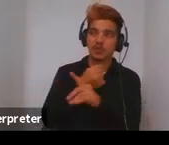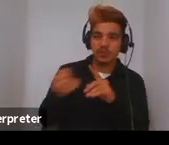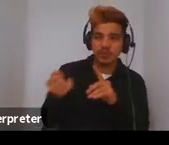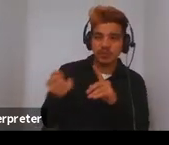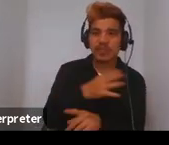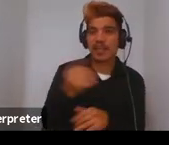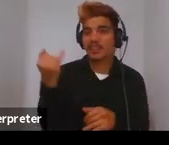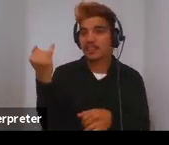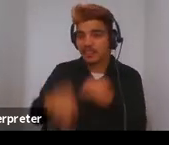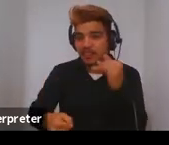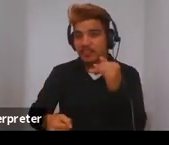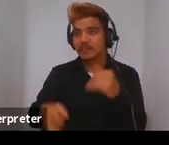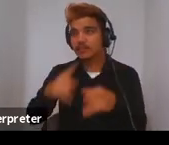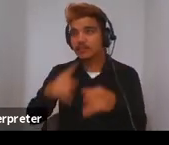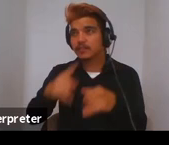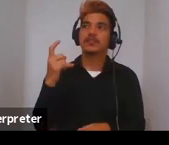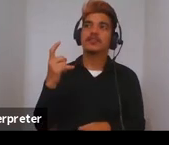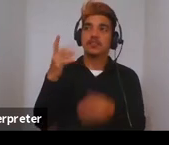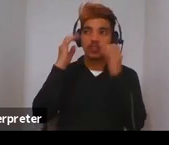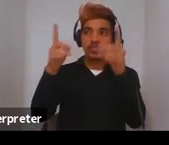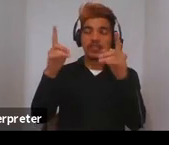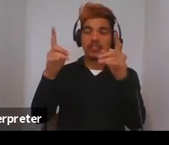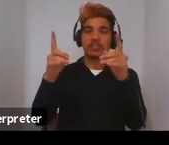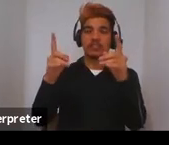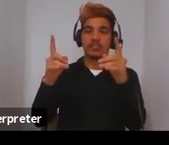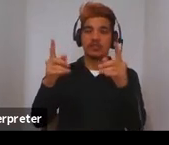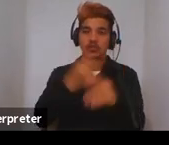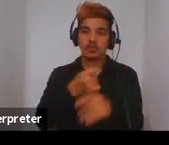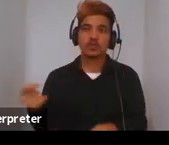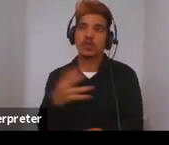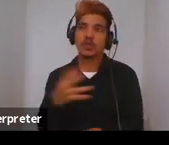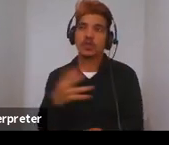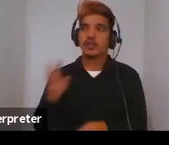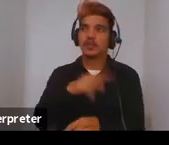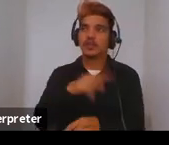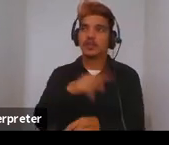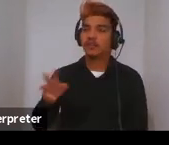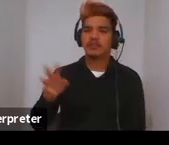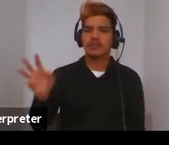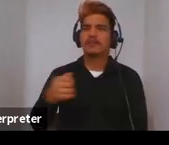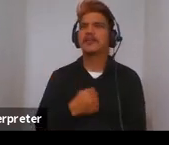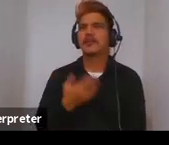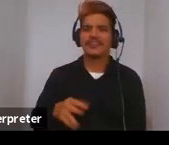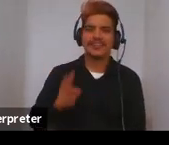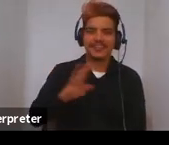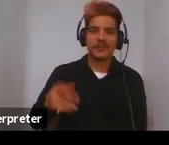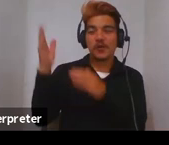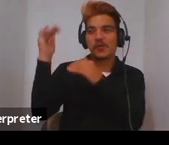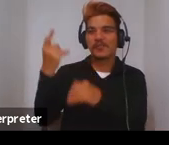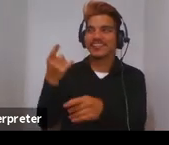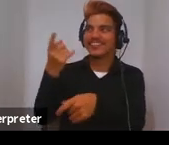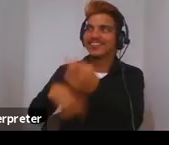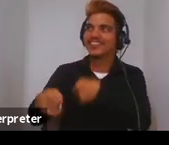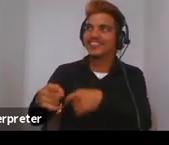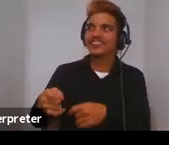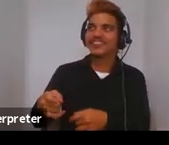Finally, because this is an educational tool and a web conference that can hopefully transcend just not folks that